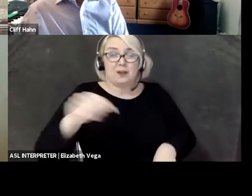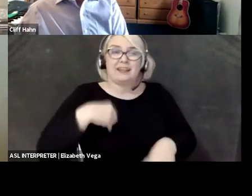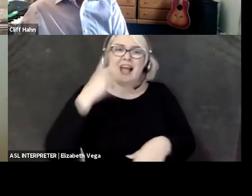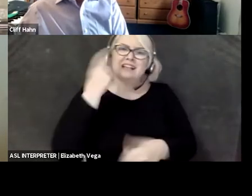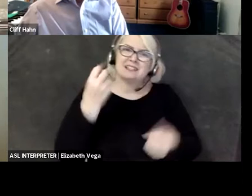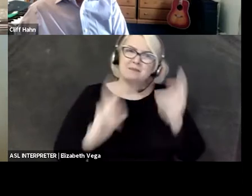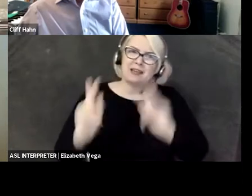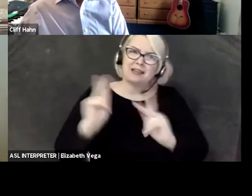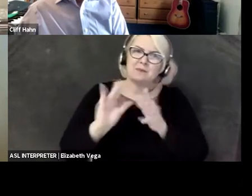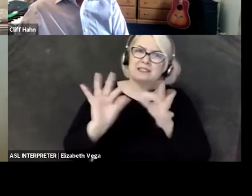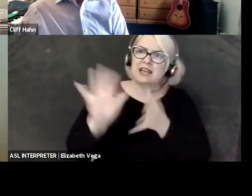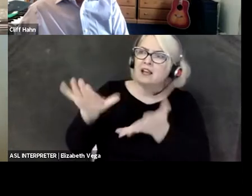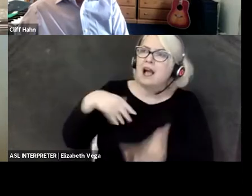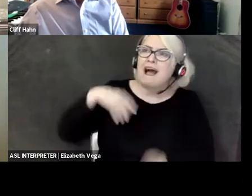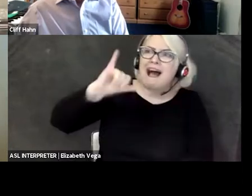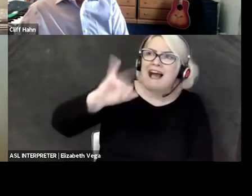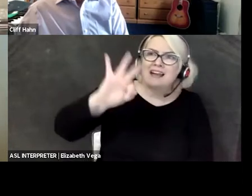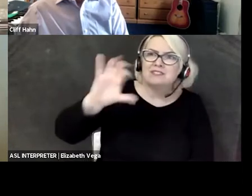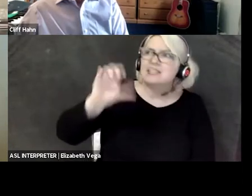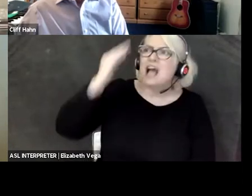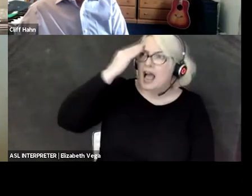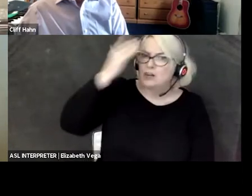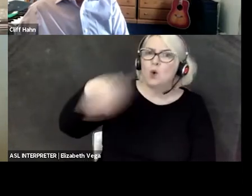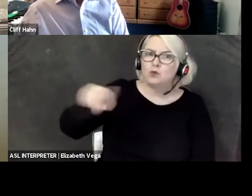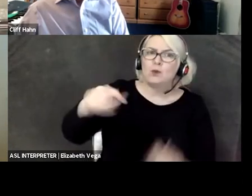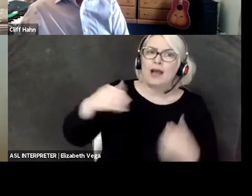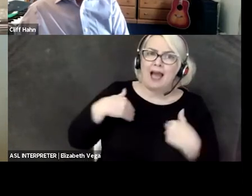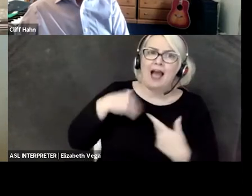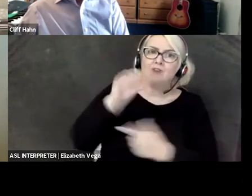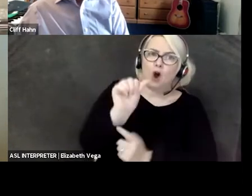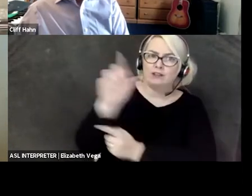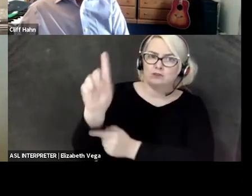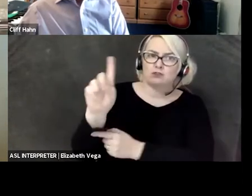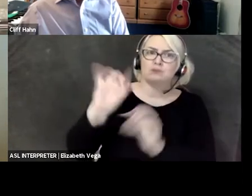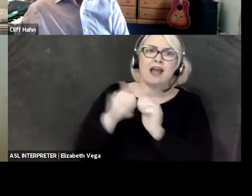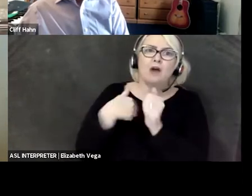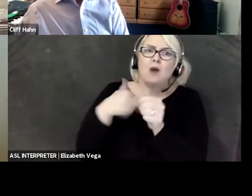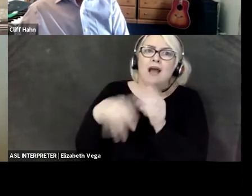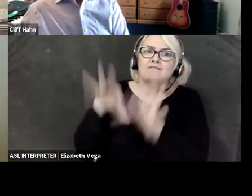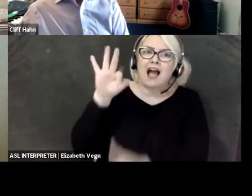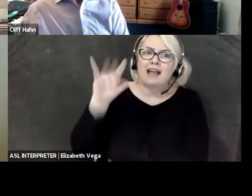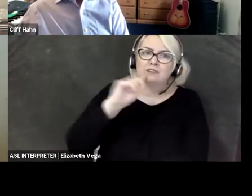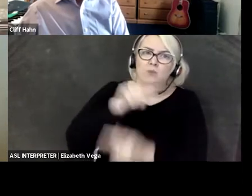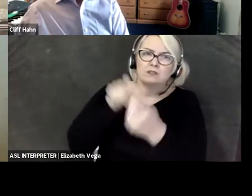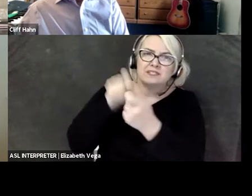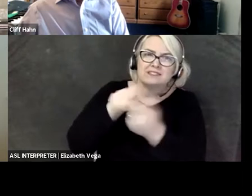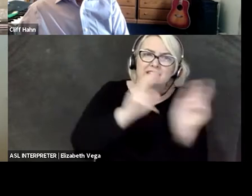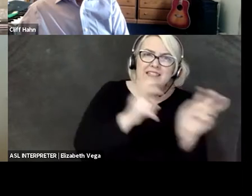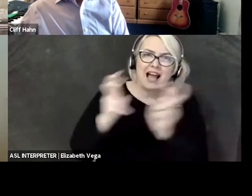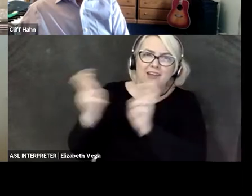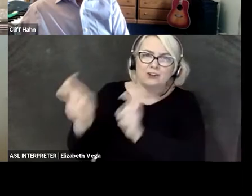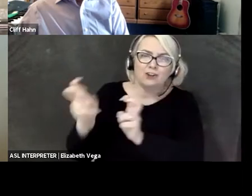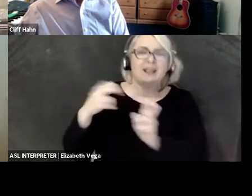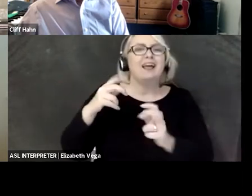audio description. How do I find the audio description for X or Y title? Usually it's about leading them in a separate direction, but that on my side is good